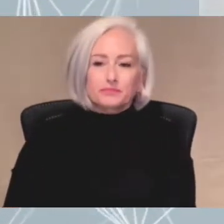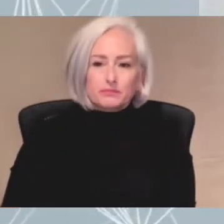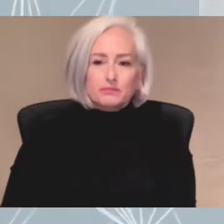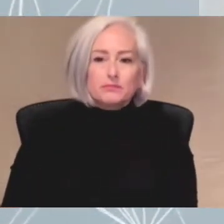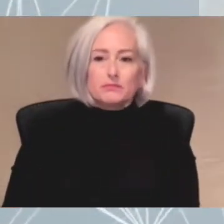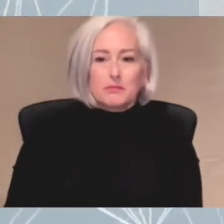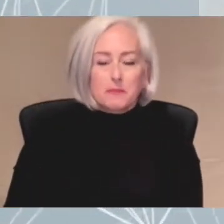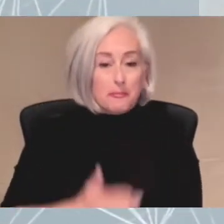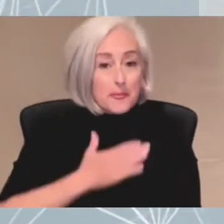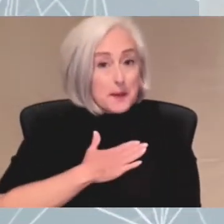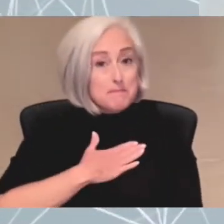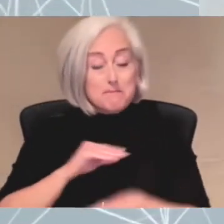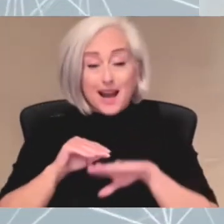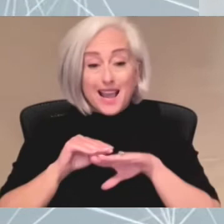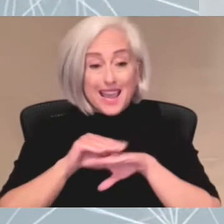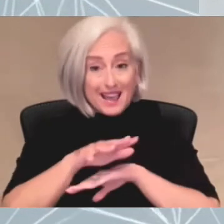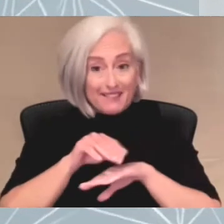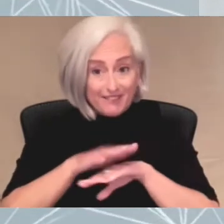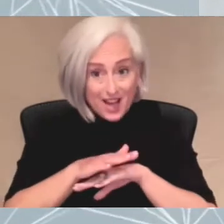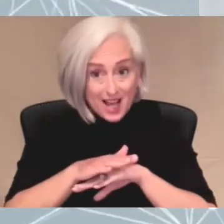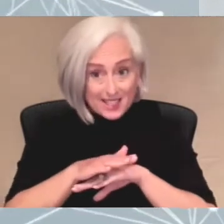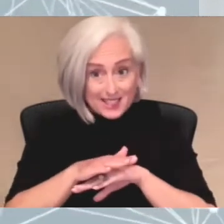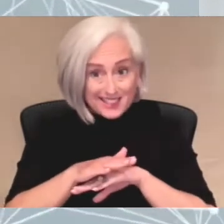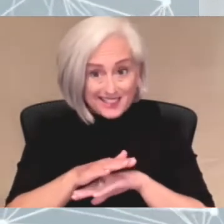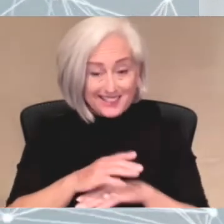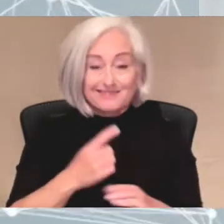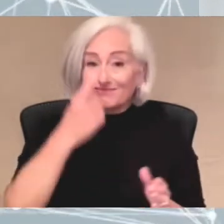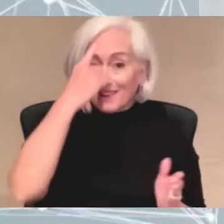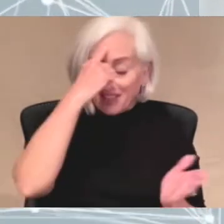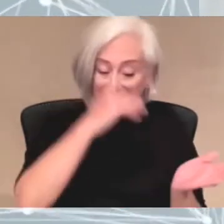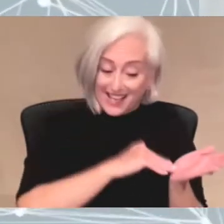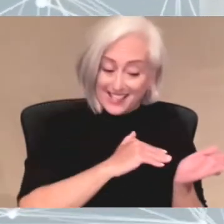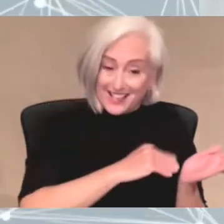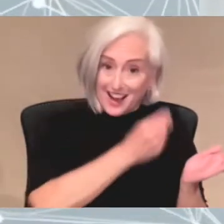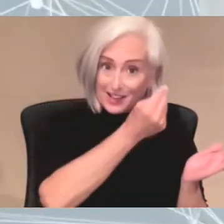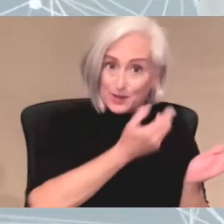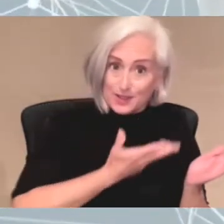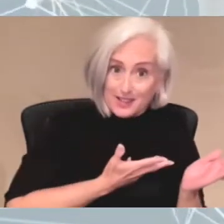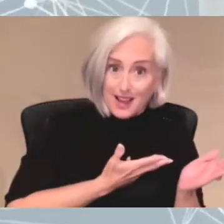My advice, and I think a doctor gave us this advice, was just to take